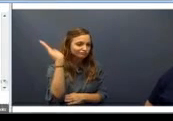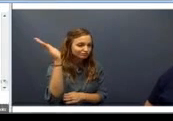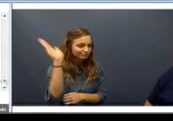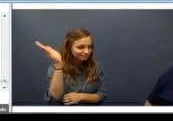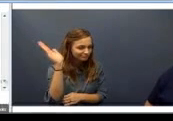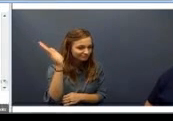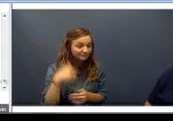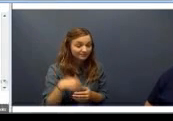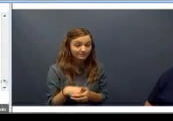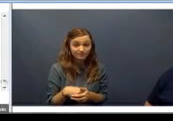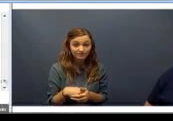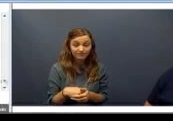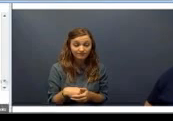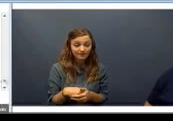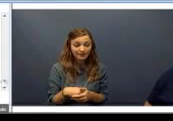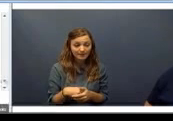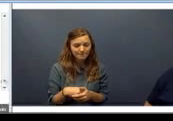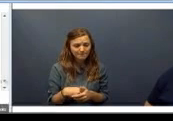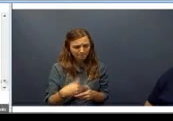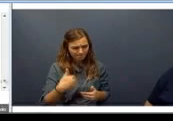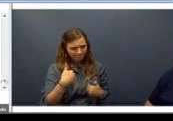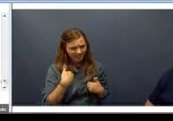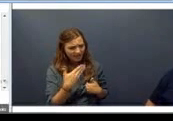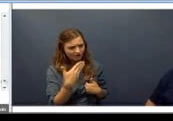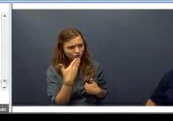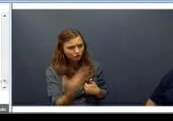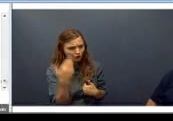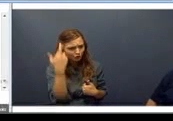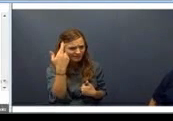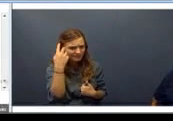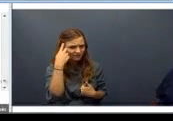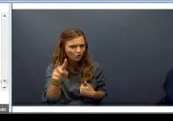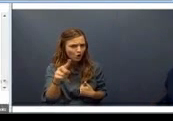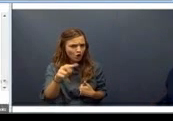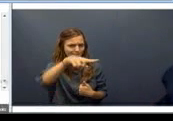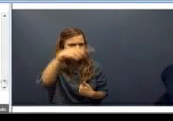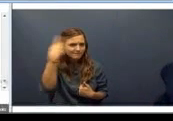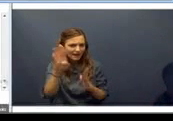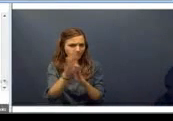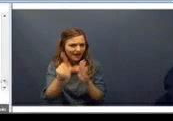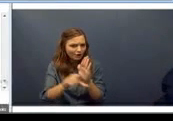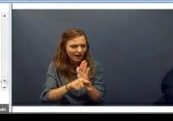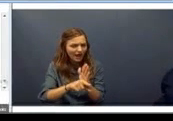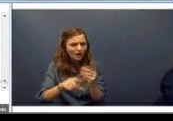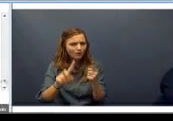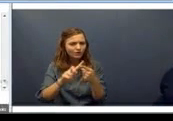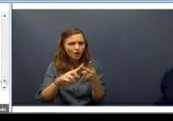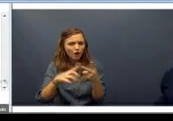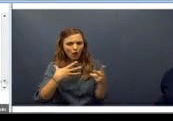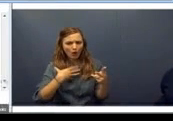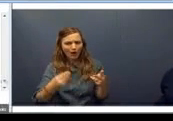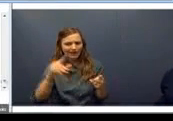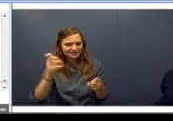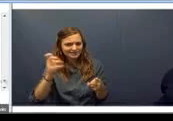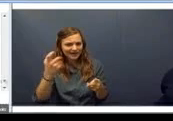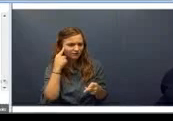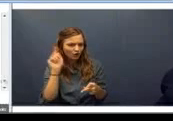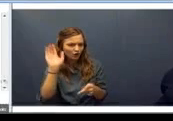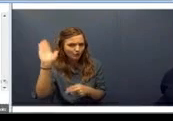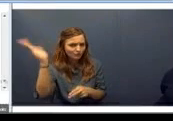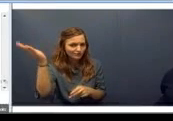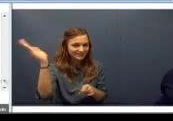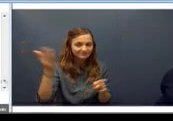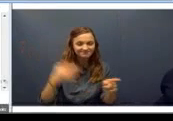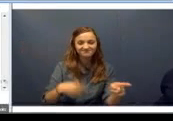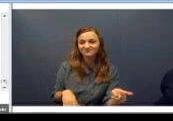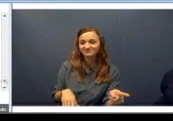truly appreciate that. Is there a rationale for black background and white text for your